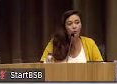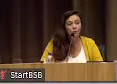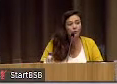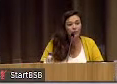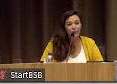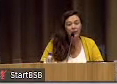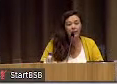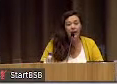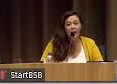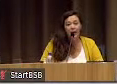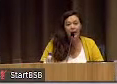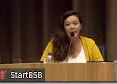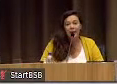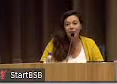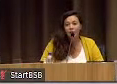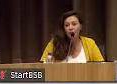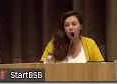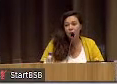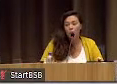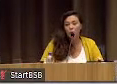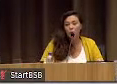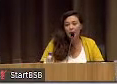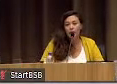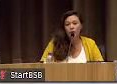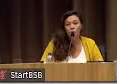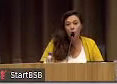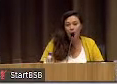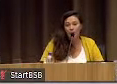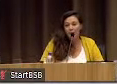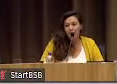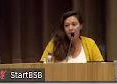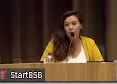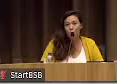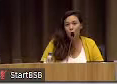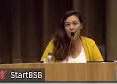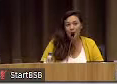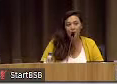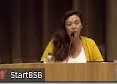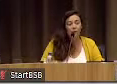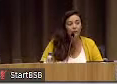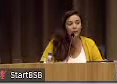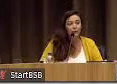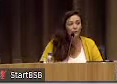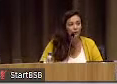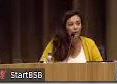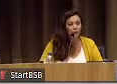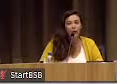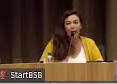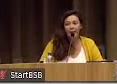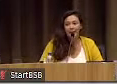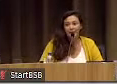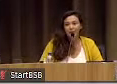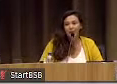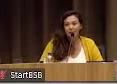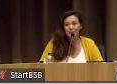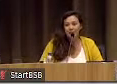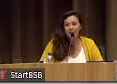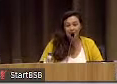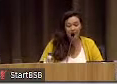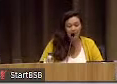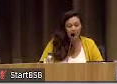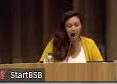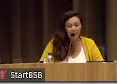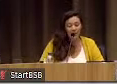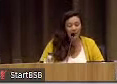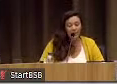this environment and that we can ensure a collaborative model, a cooperative model that